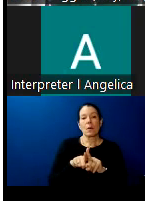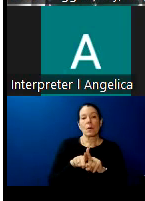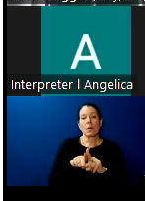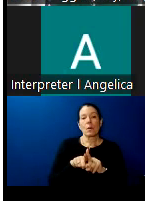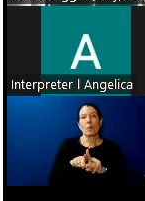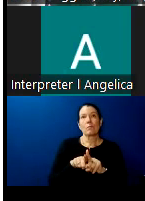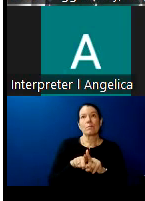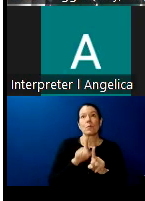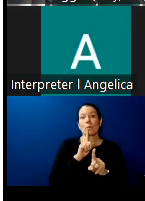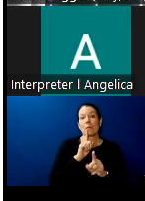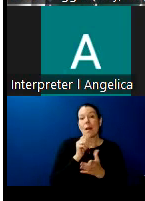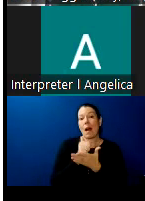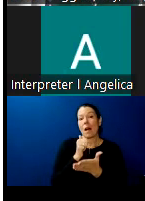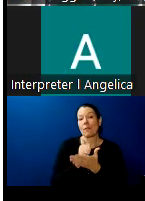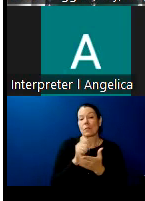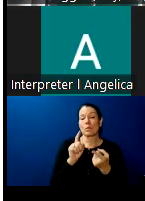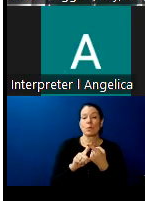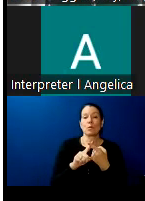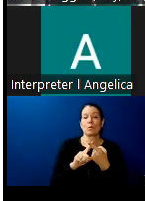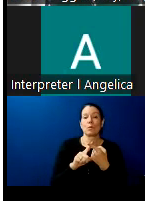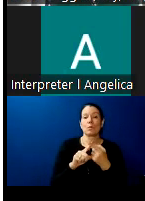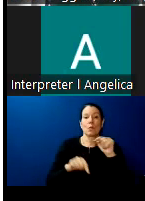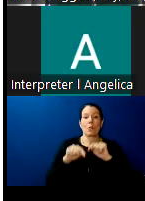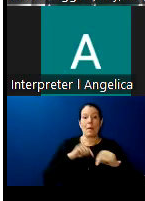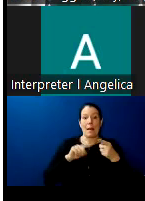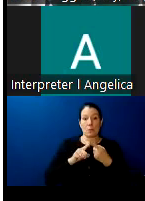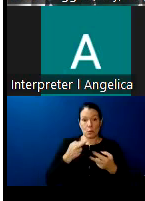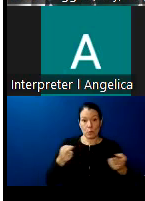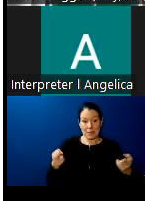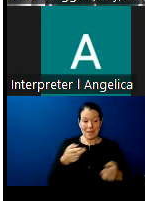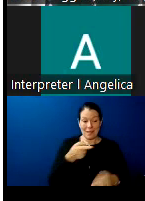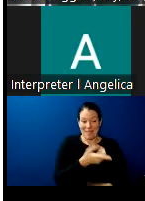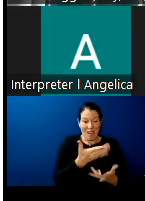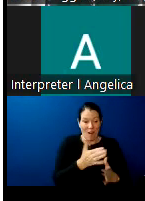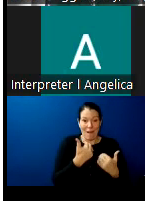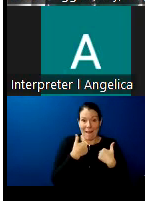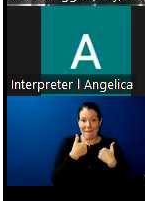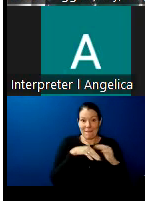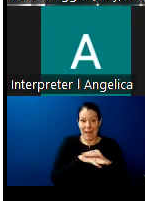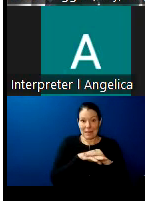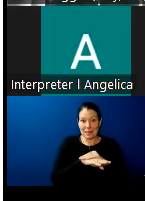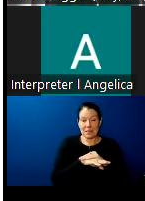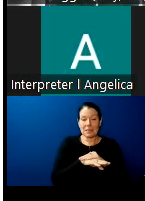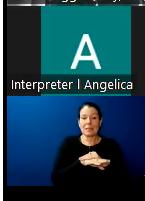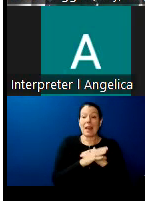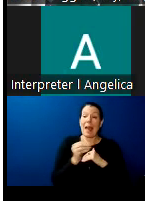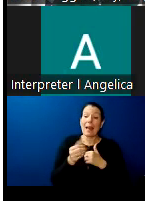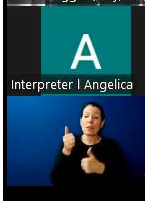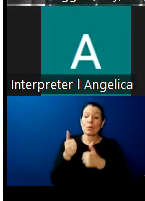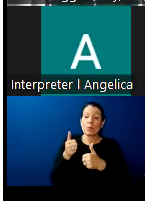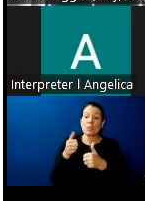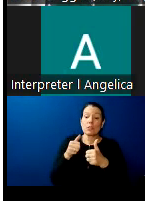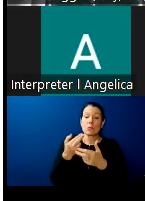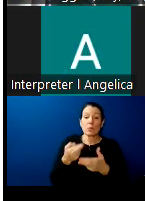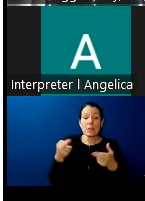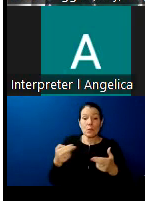is incredibly helpful to kind of loop back to what resources this person might have access to and which resources they feel safe